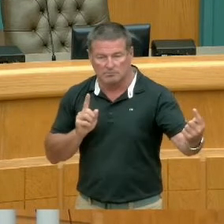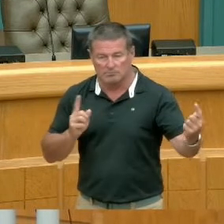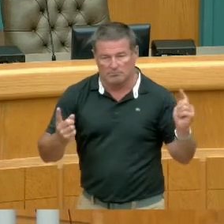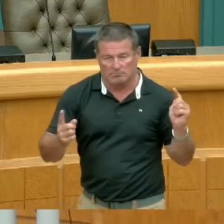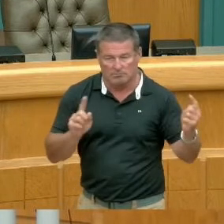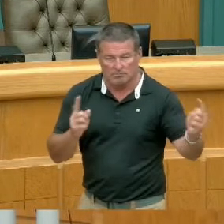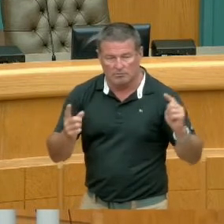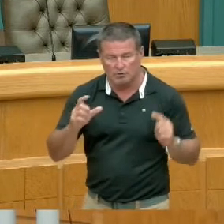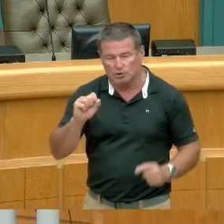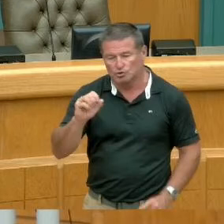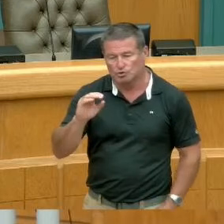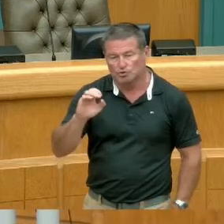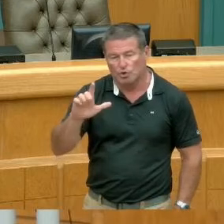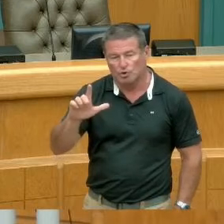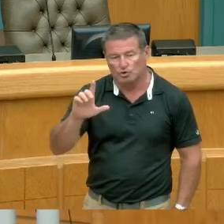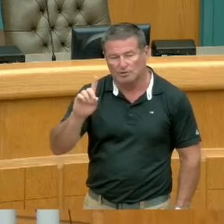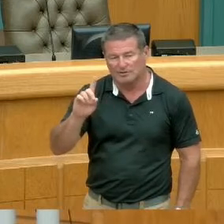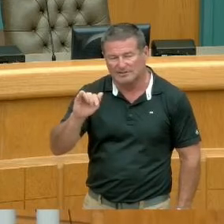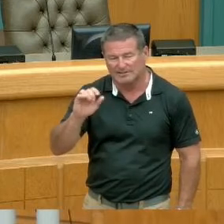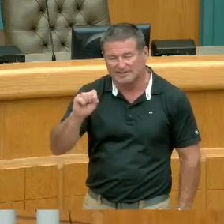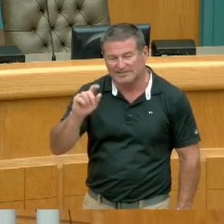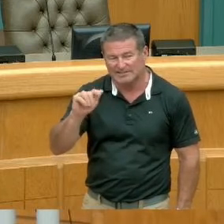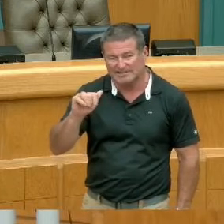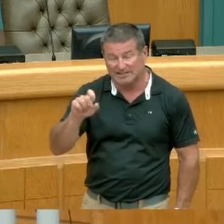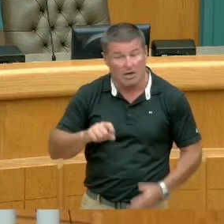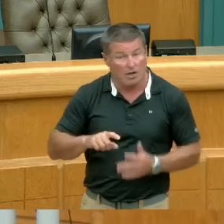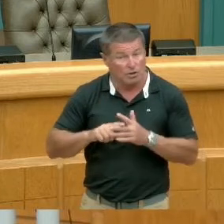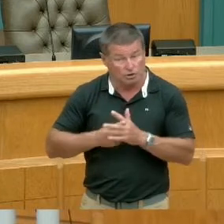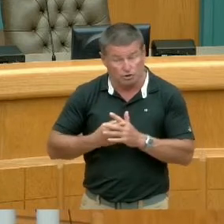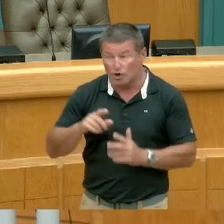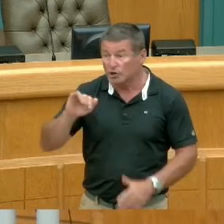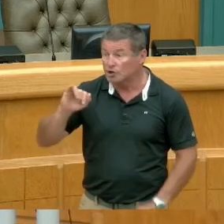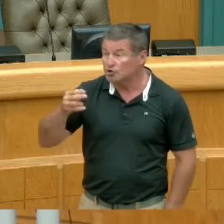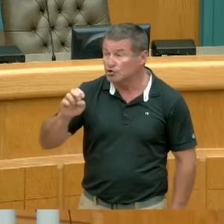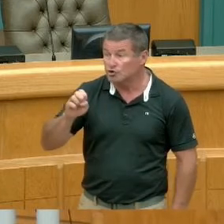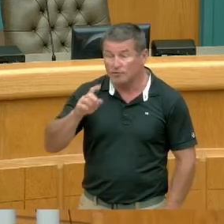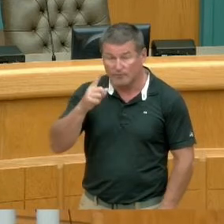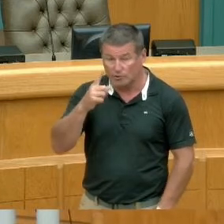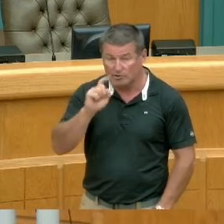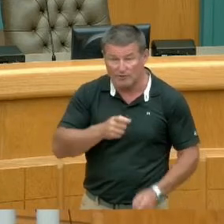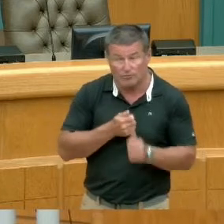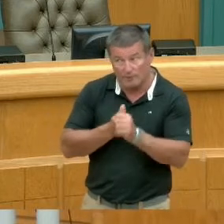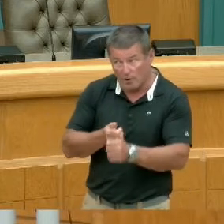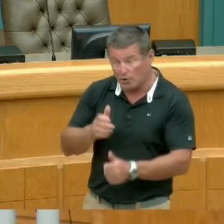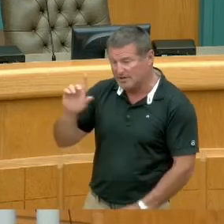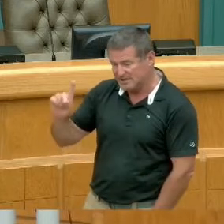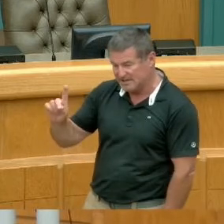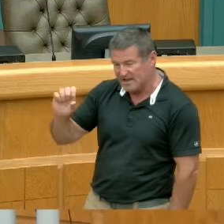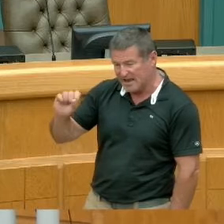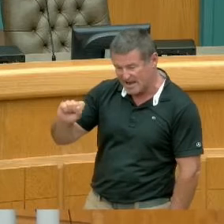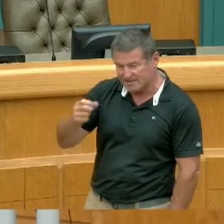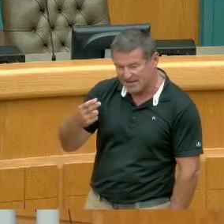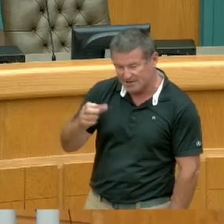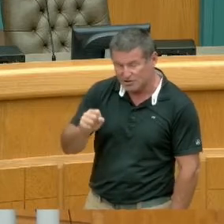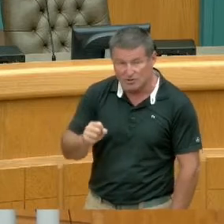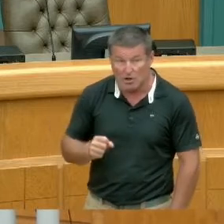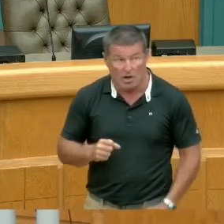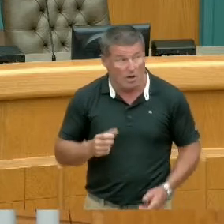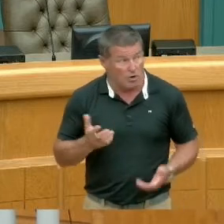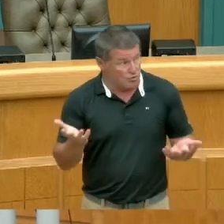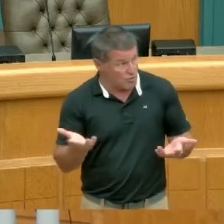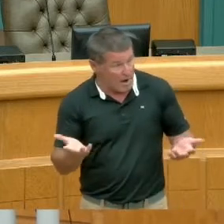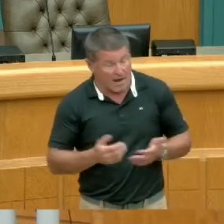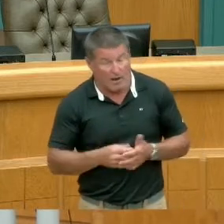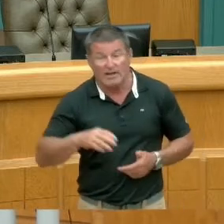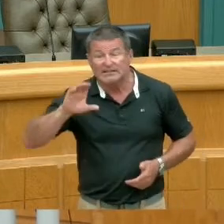by DSHS. And these can start on June 1st. And our schools, just to be clear, have not made any of these local decisions at